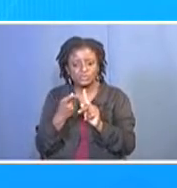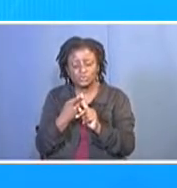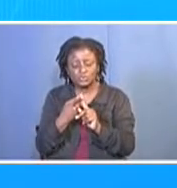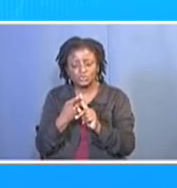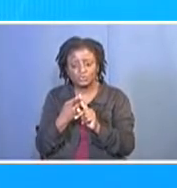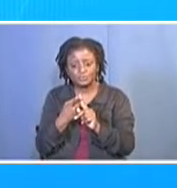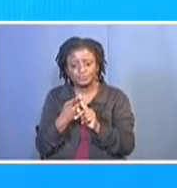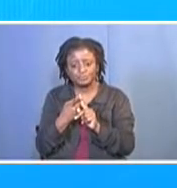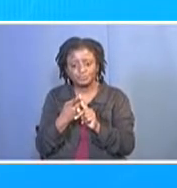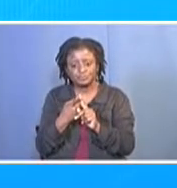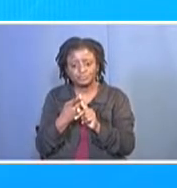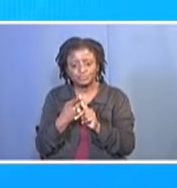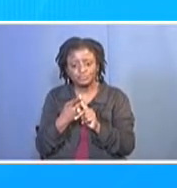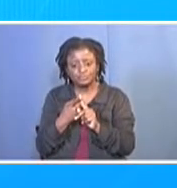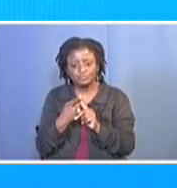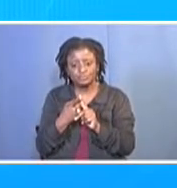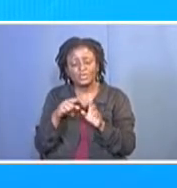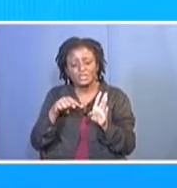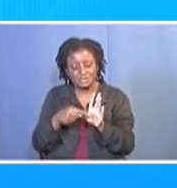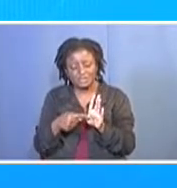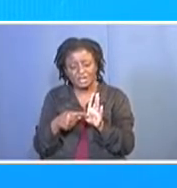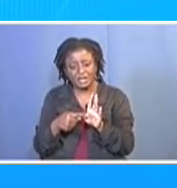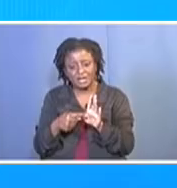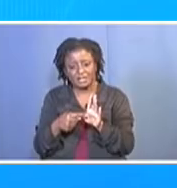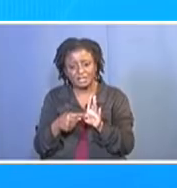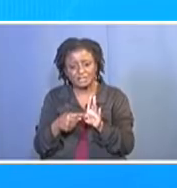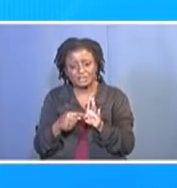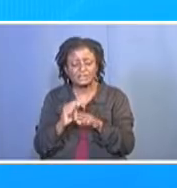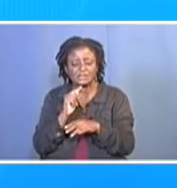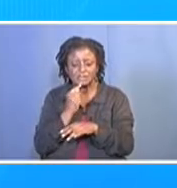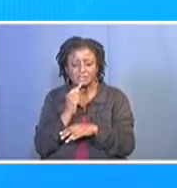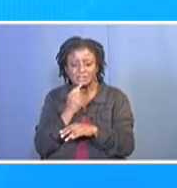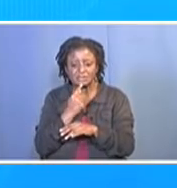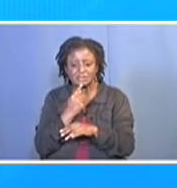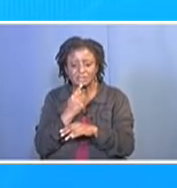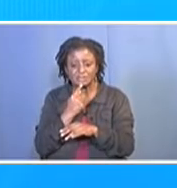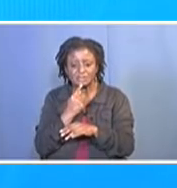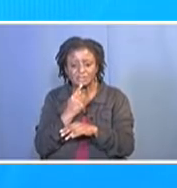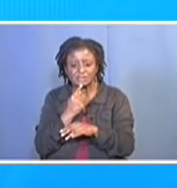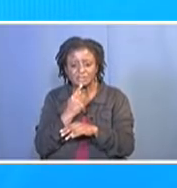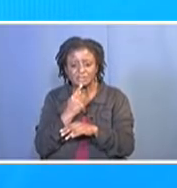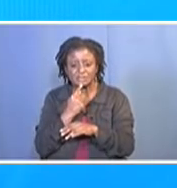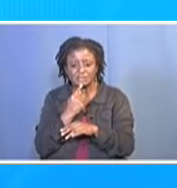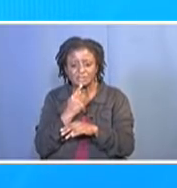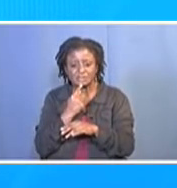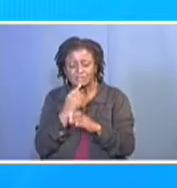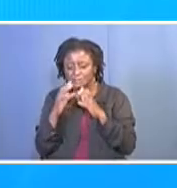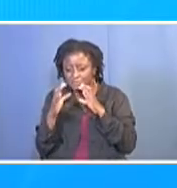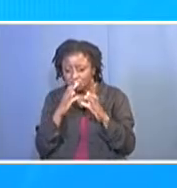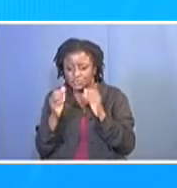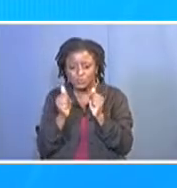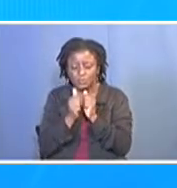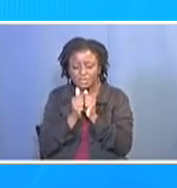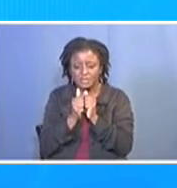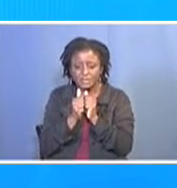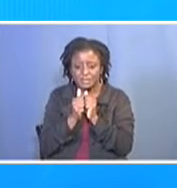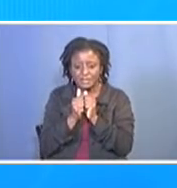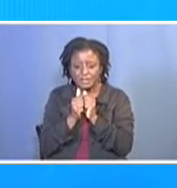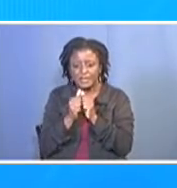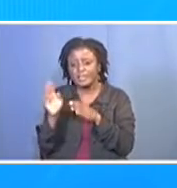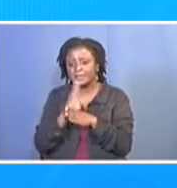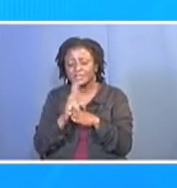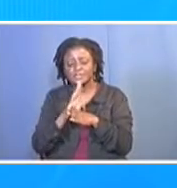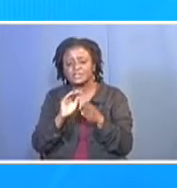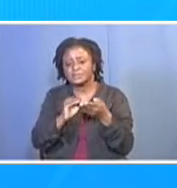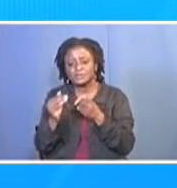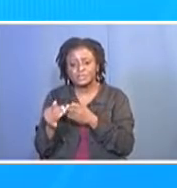begin a very intensive outreach to the business community and to coordinate further with commercial banks